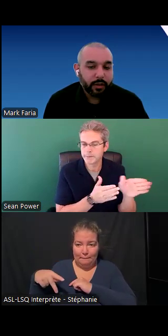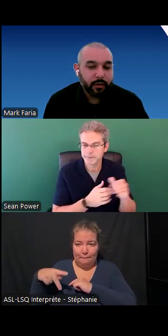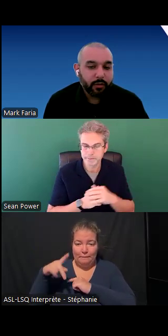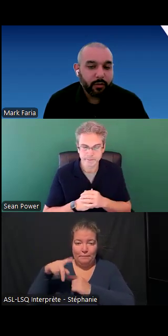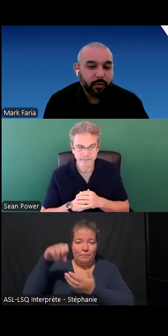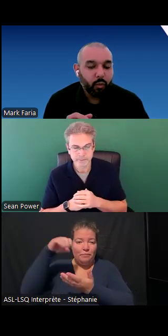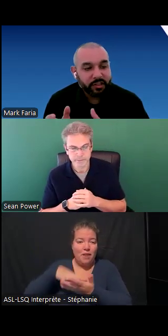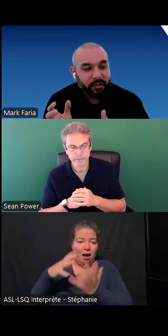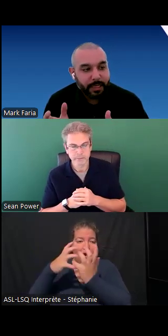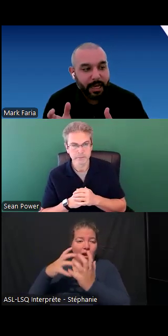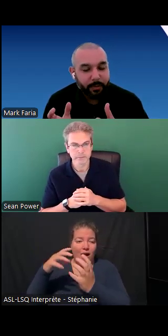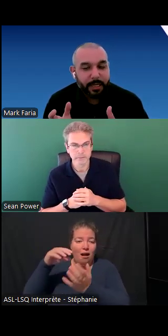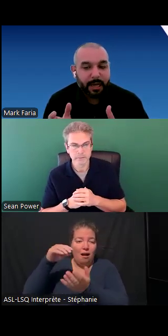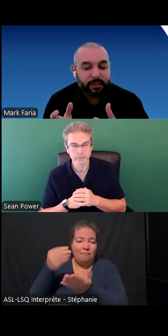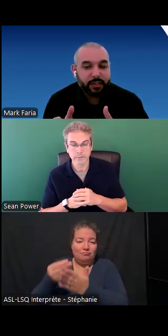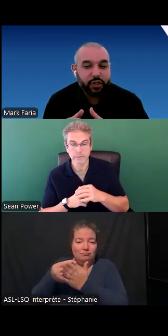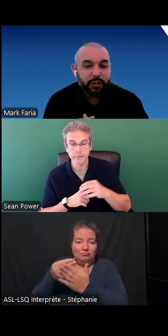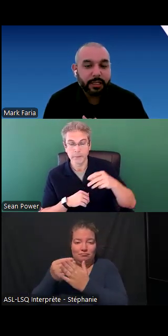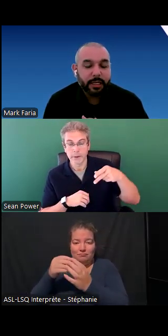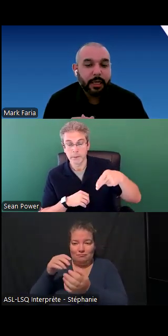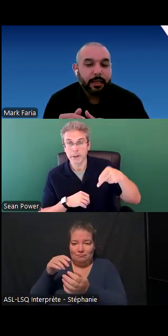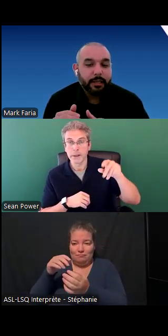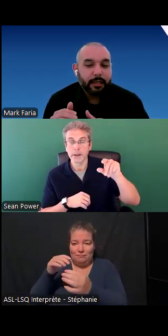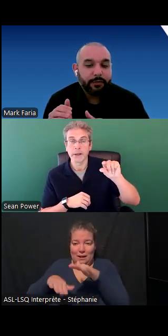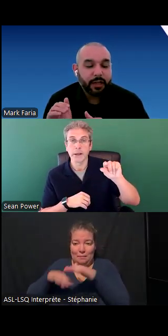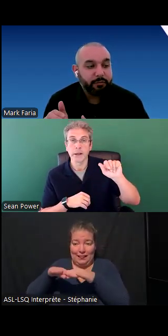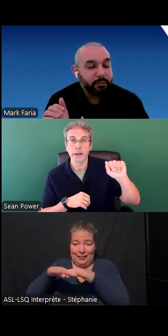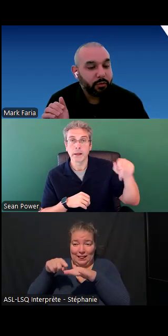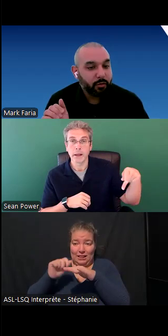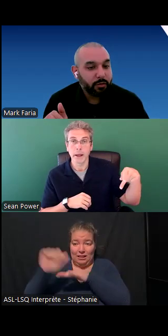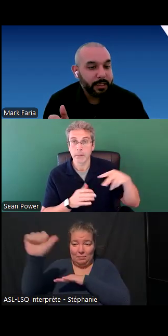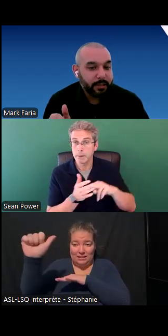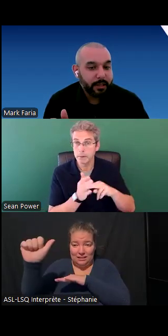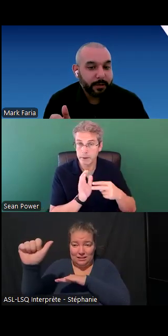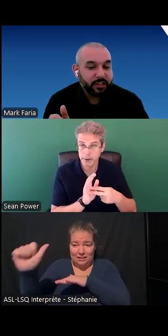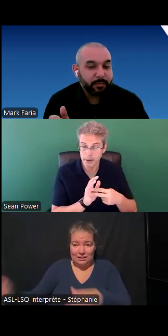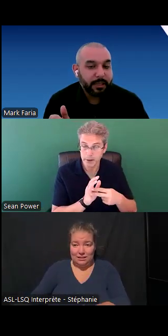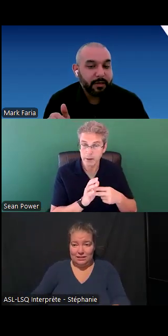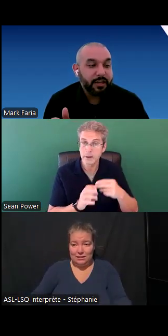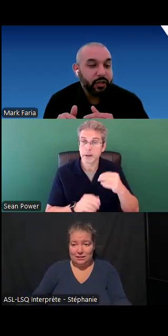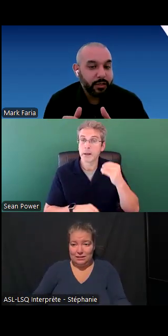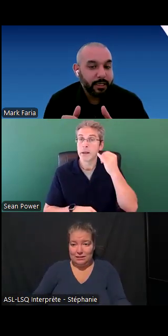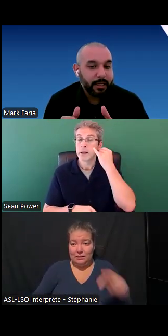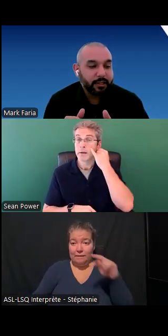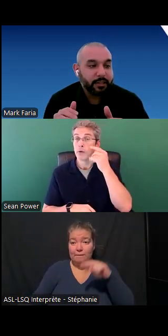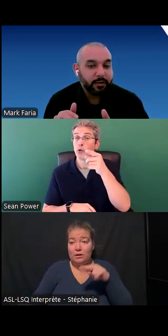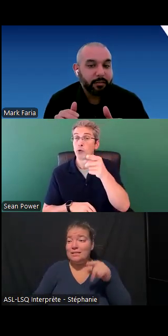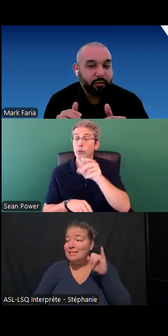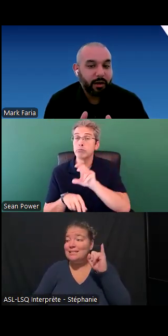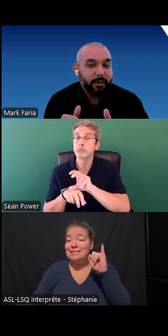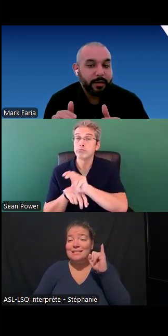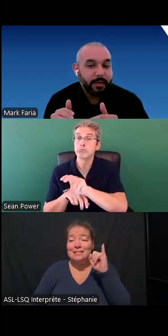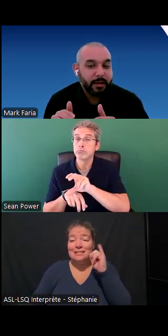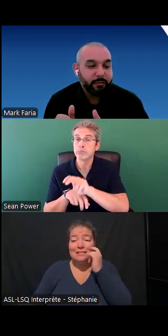So what is a PGAP? A PGAP is essentially if the government put more money into the RDSP than you did, it's considered